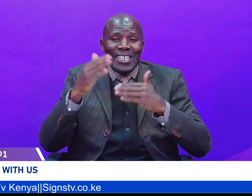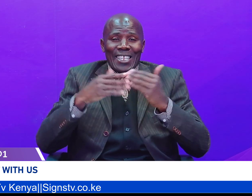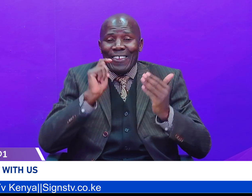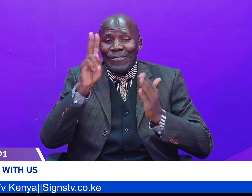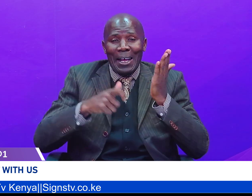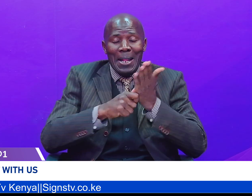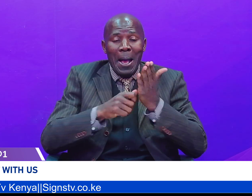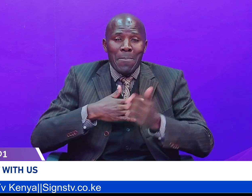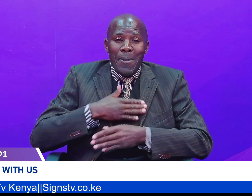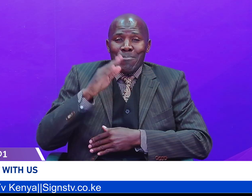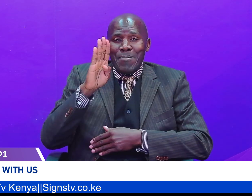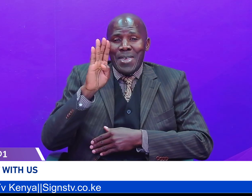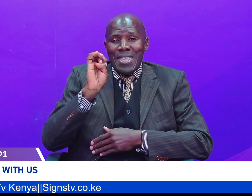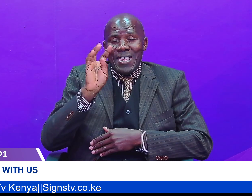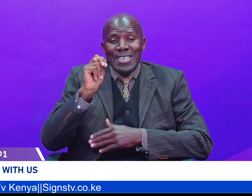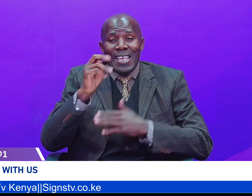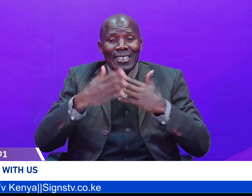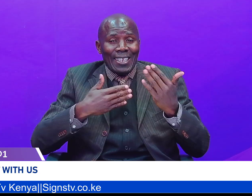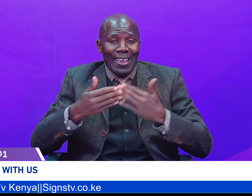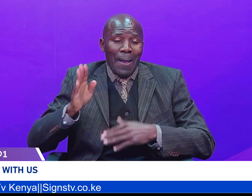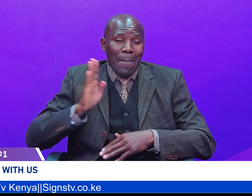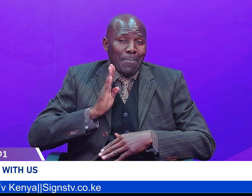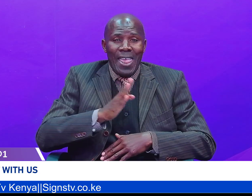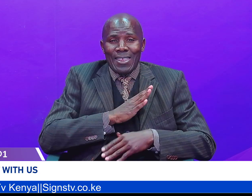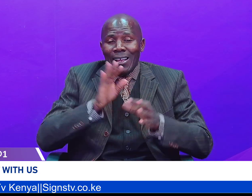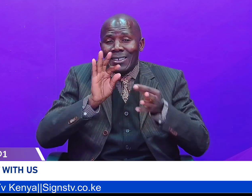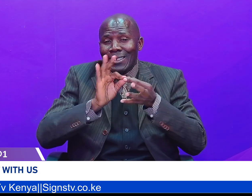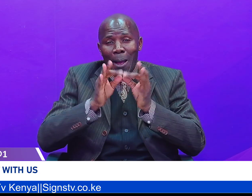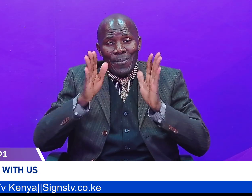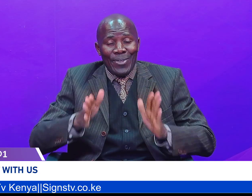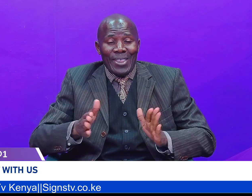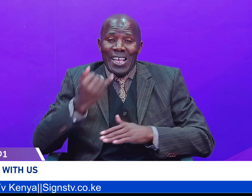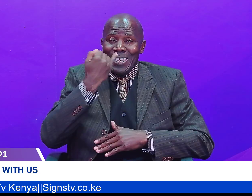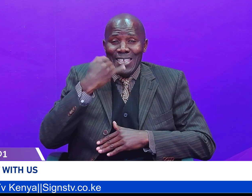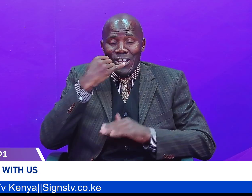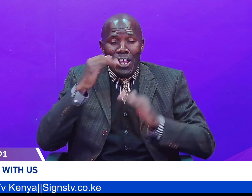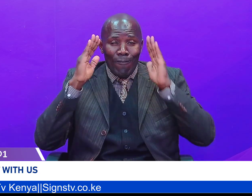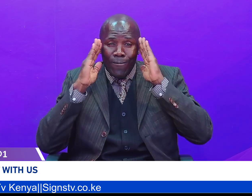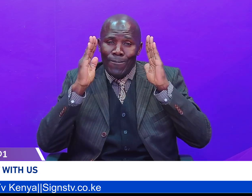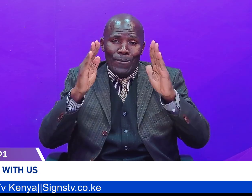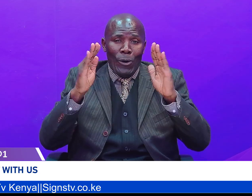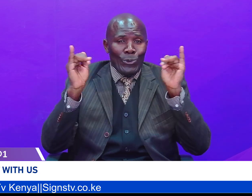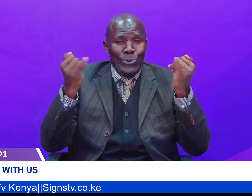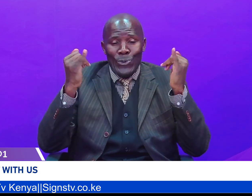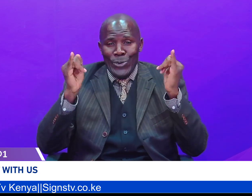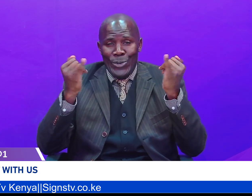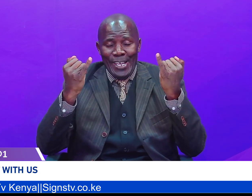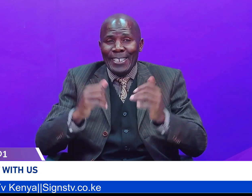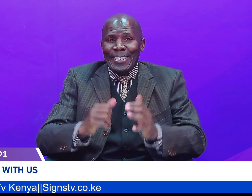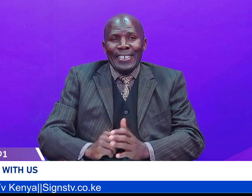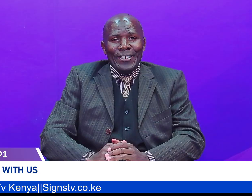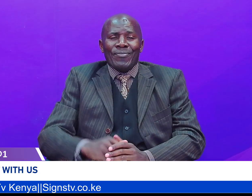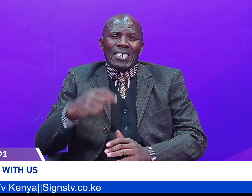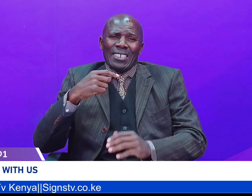Hello viewers, welcome to Science TV 1 p.m. news with me Ben Wirangai and my sign language interpreter doing